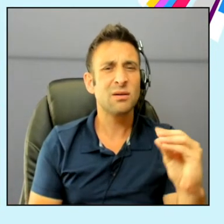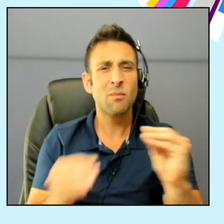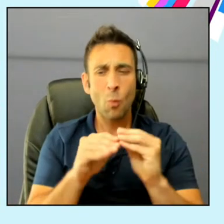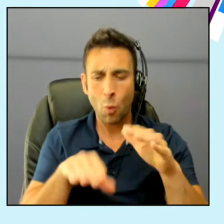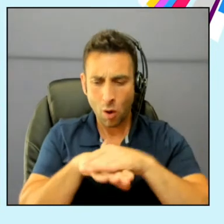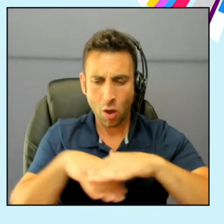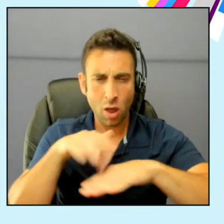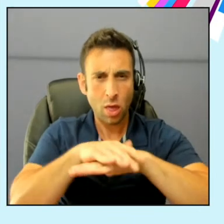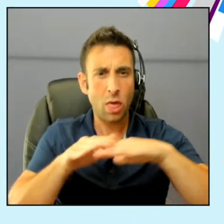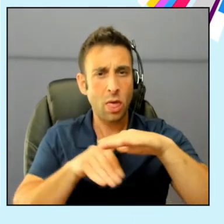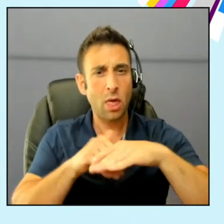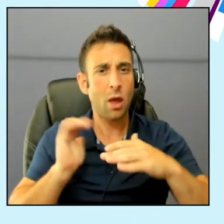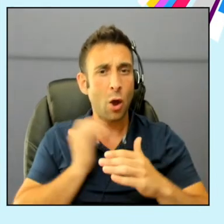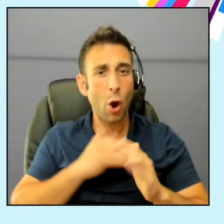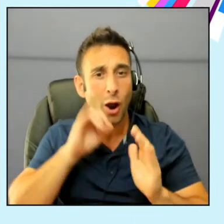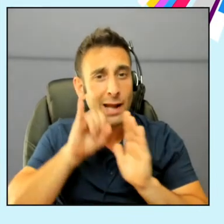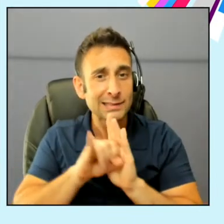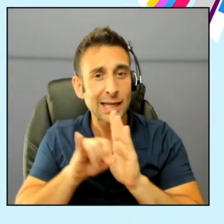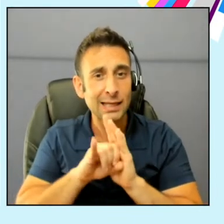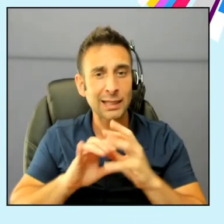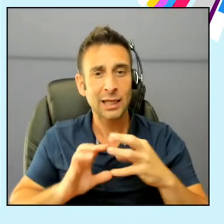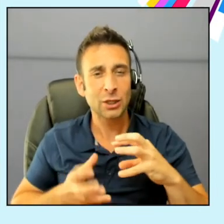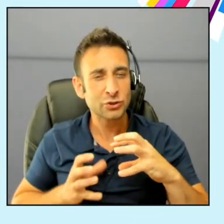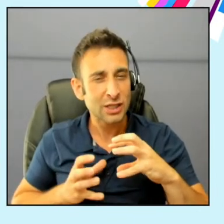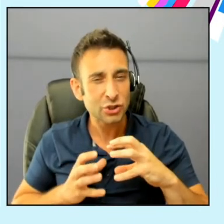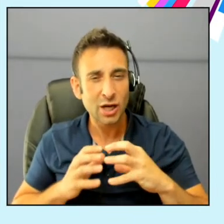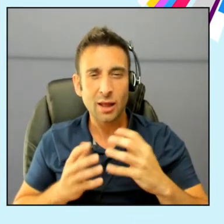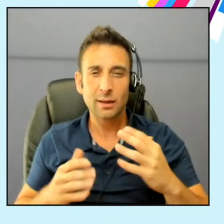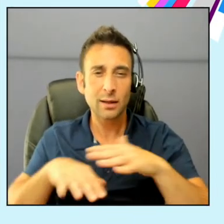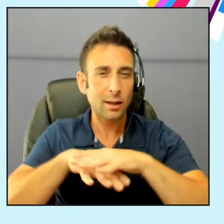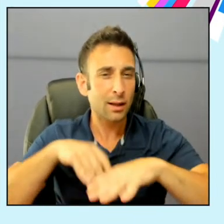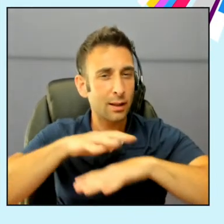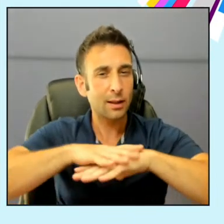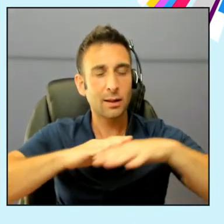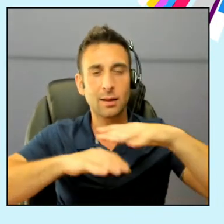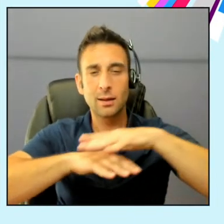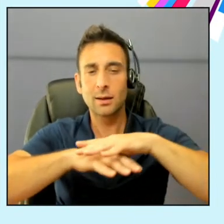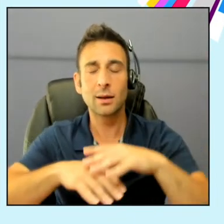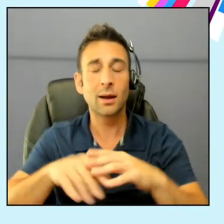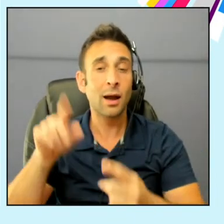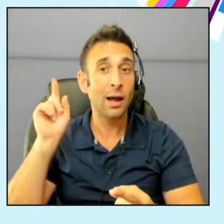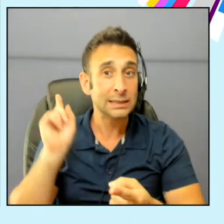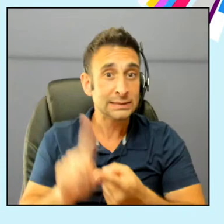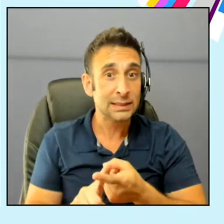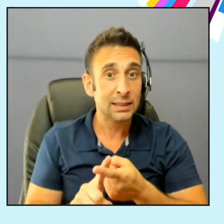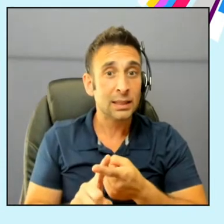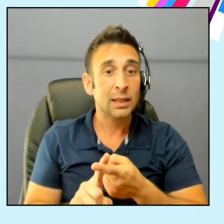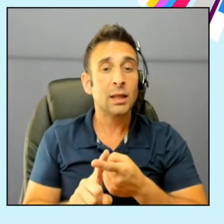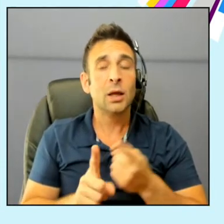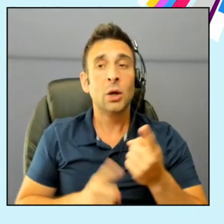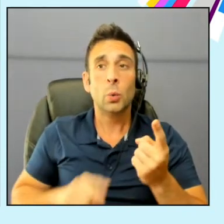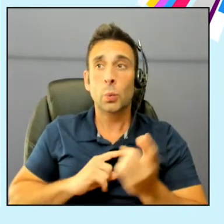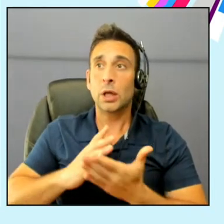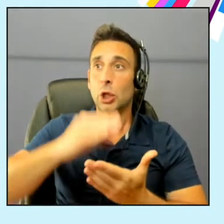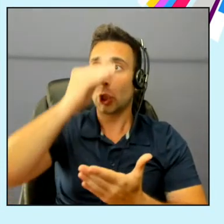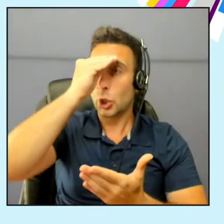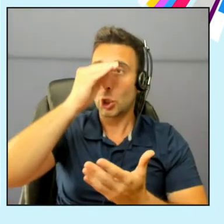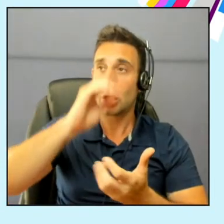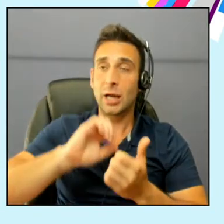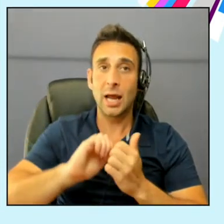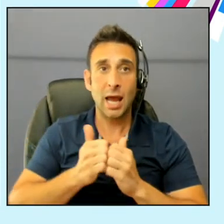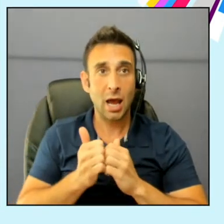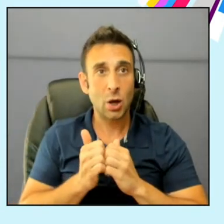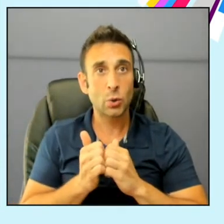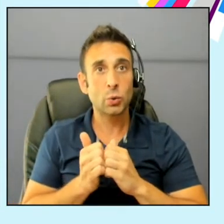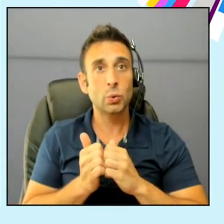and of our intersectionality. And until we learn to appreciate and celebrate all of them as a